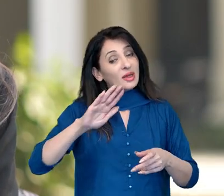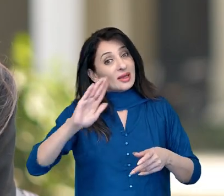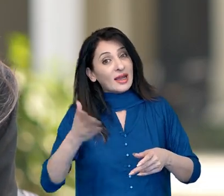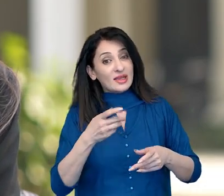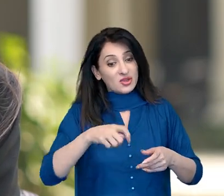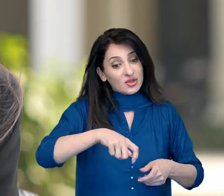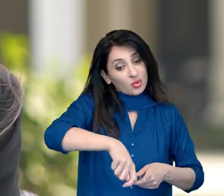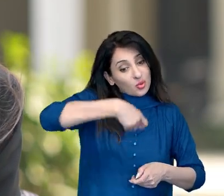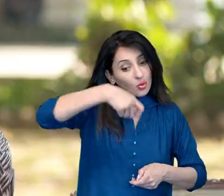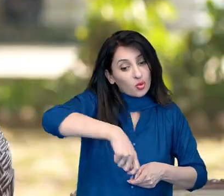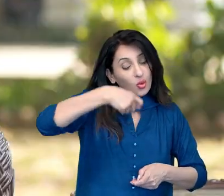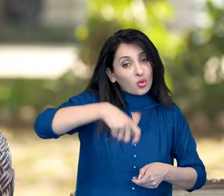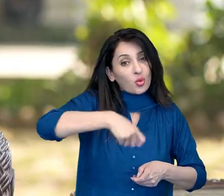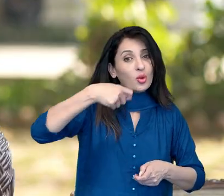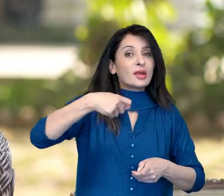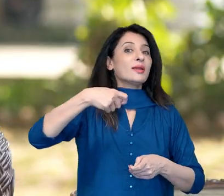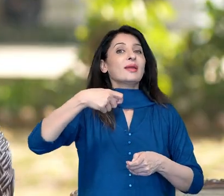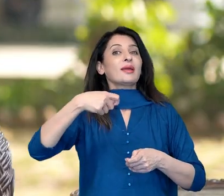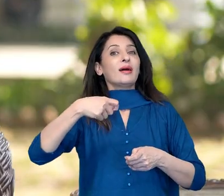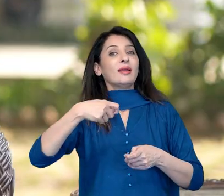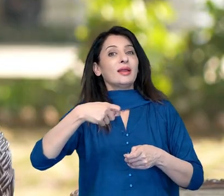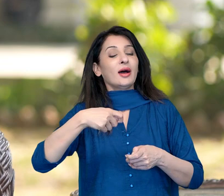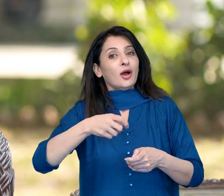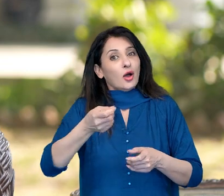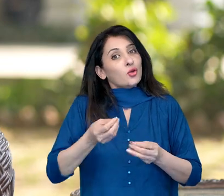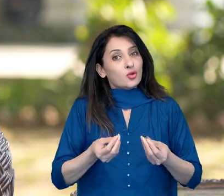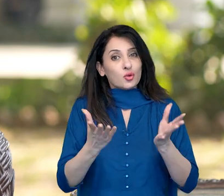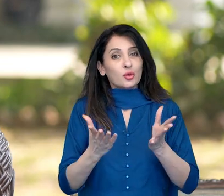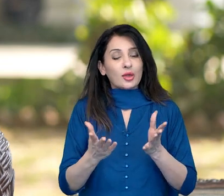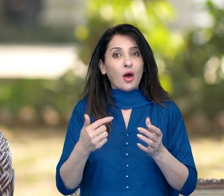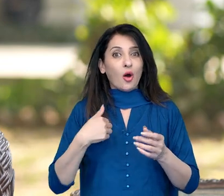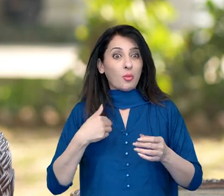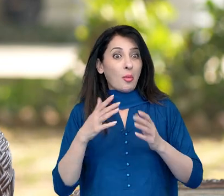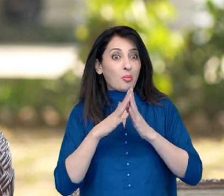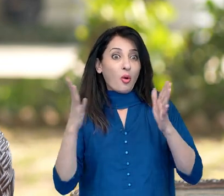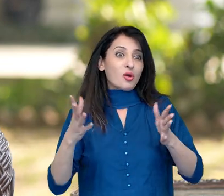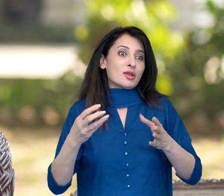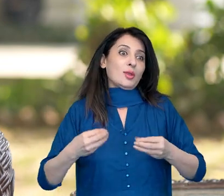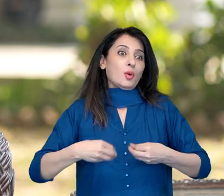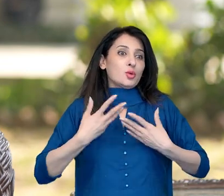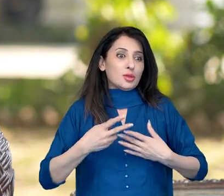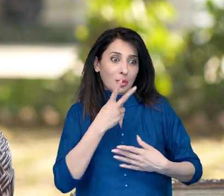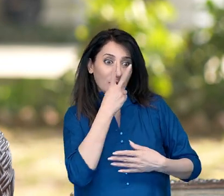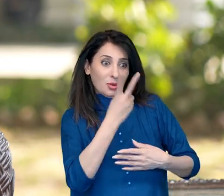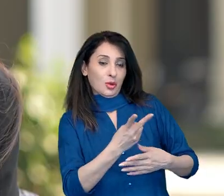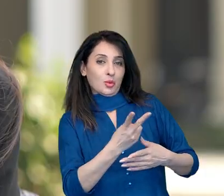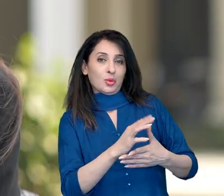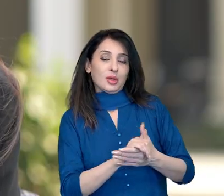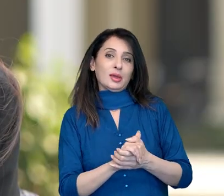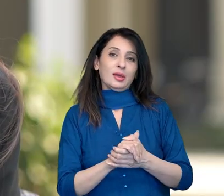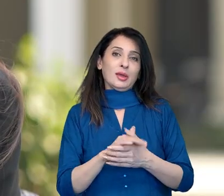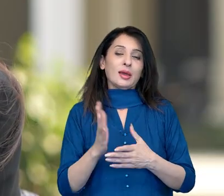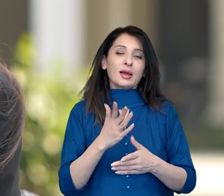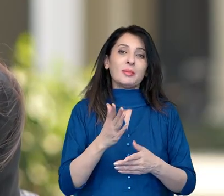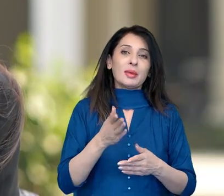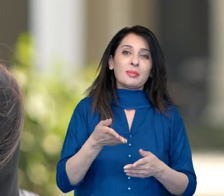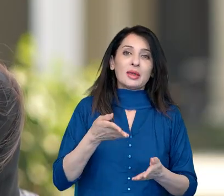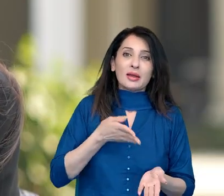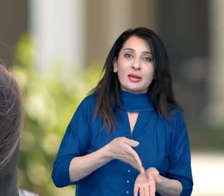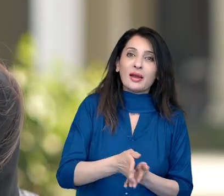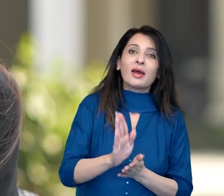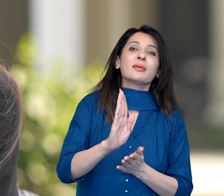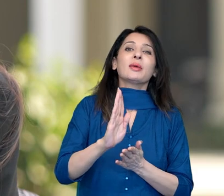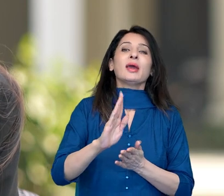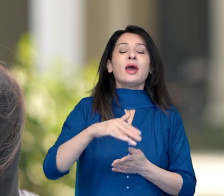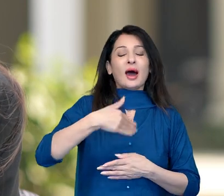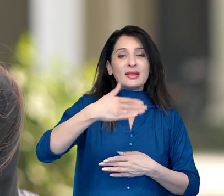new today. And those were experiences filled with joy and laughter. I remember somewhere along the way, my love for